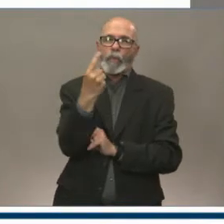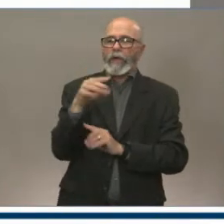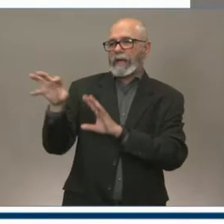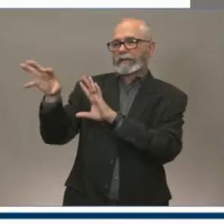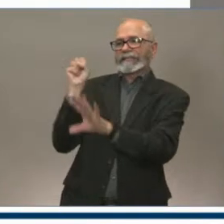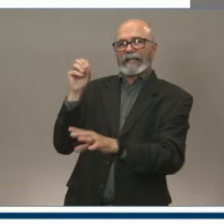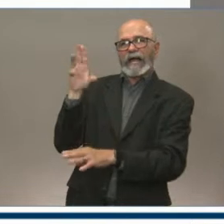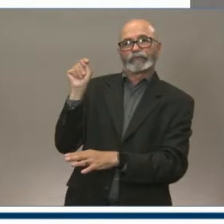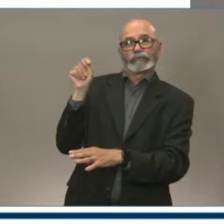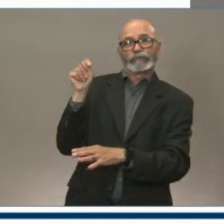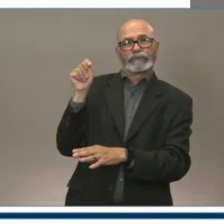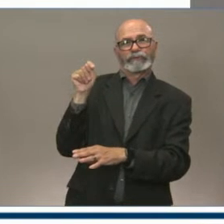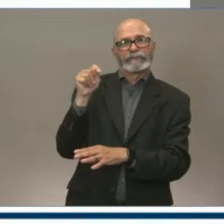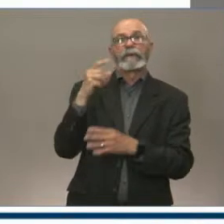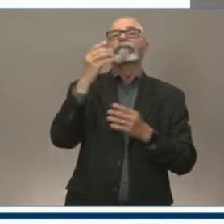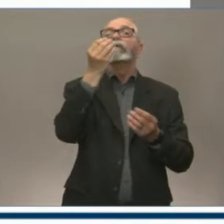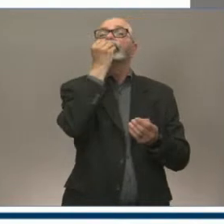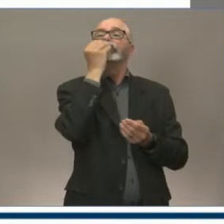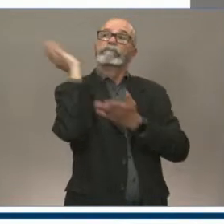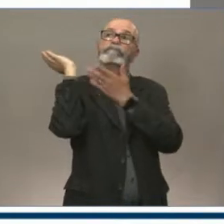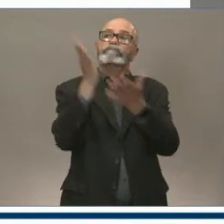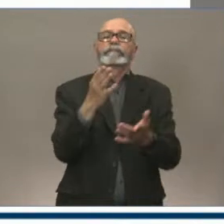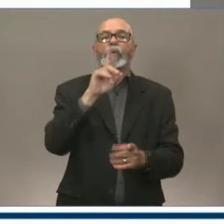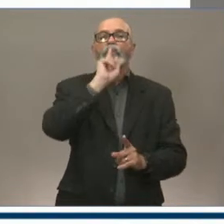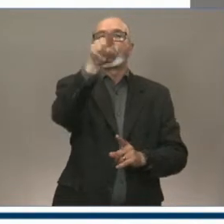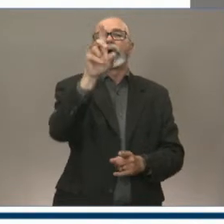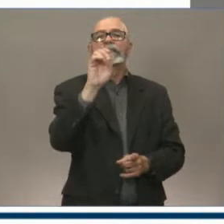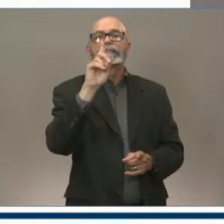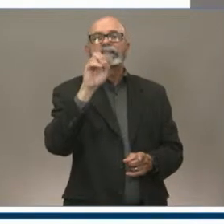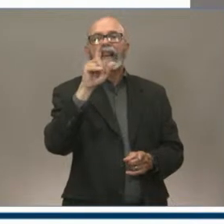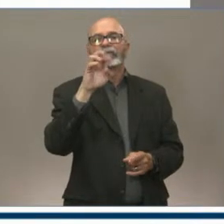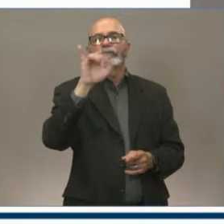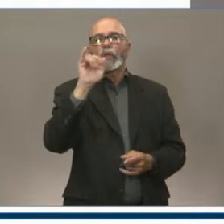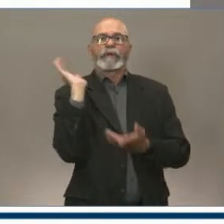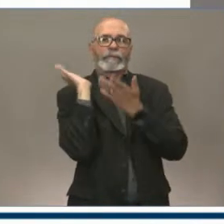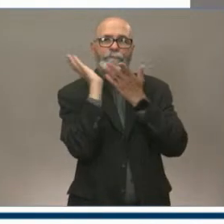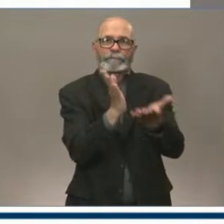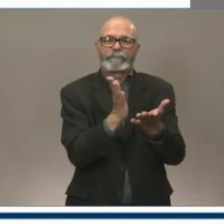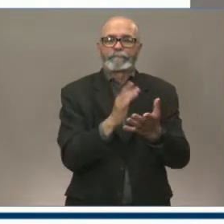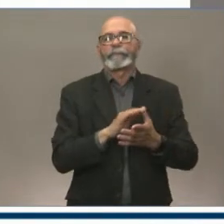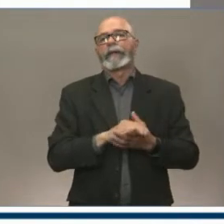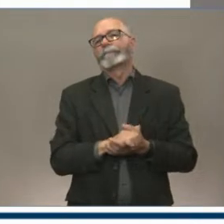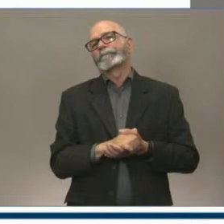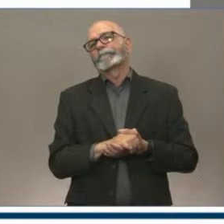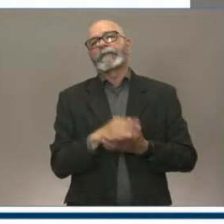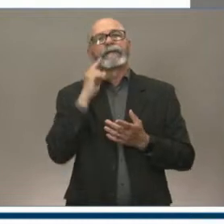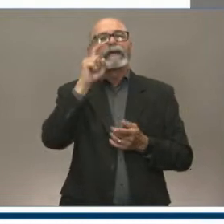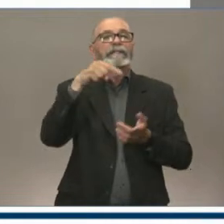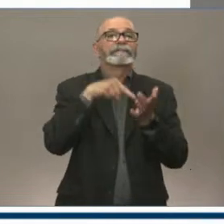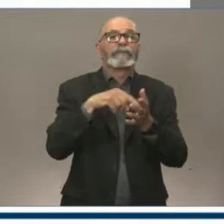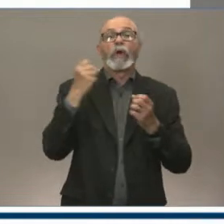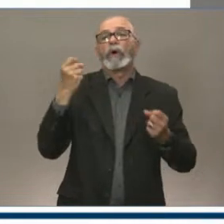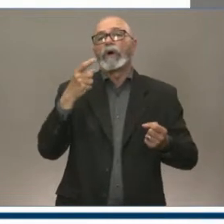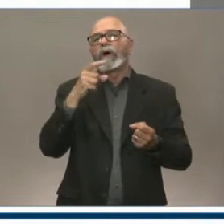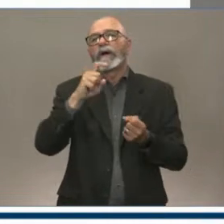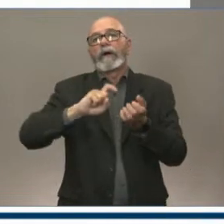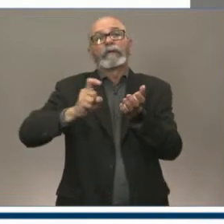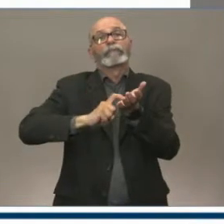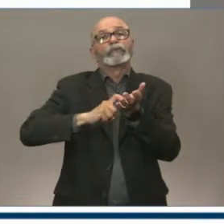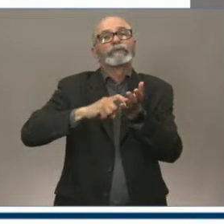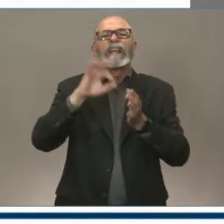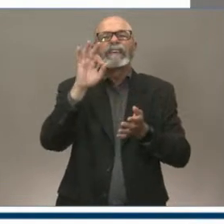services. If you need services in your home like furnace repair or plumbing, those can happen